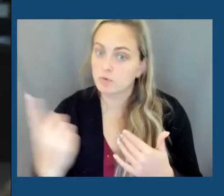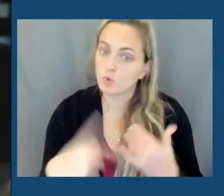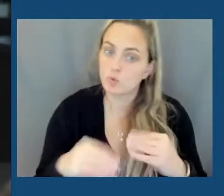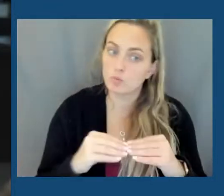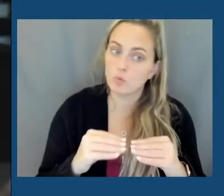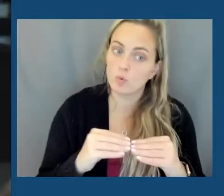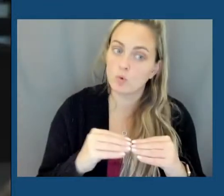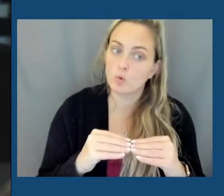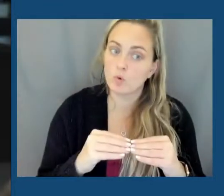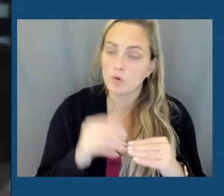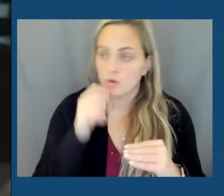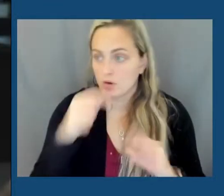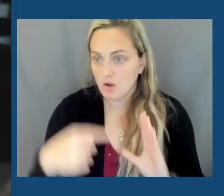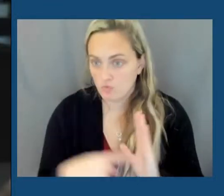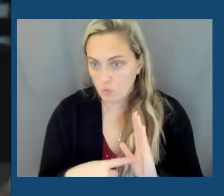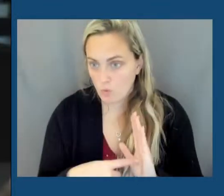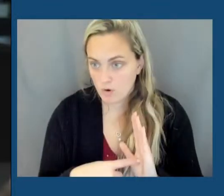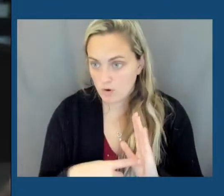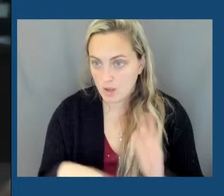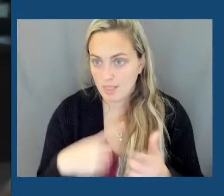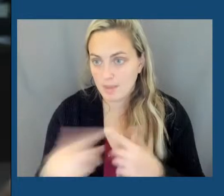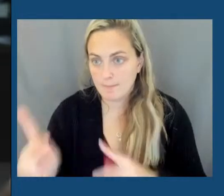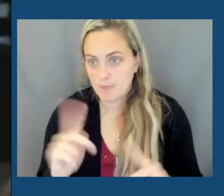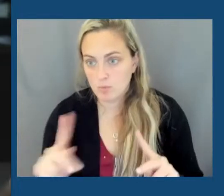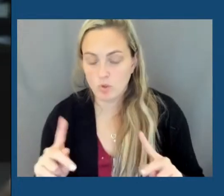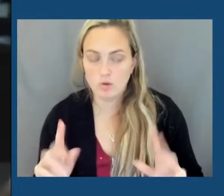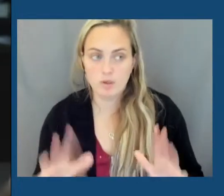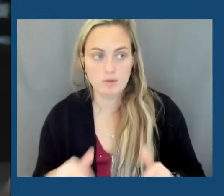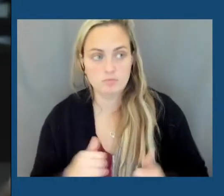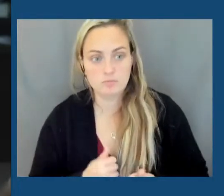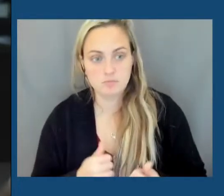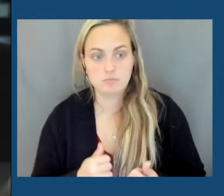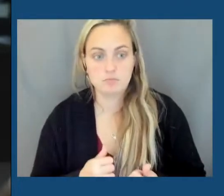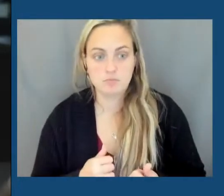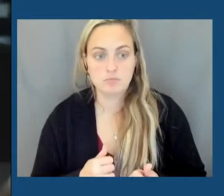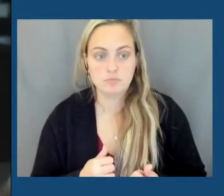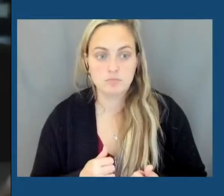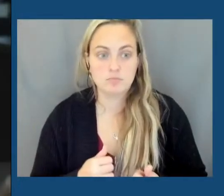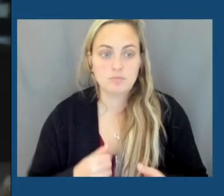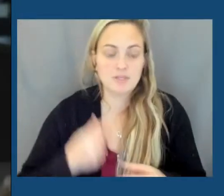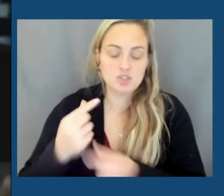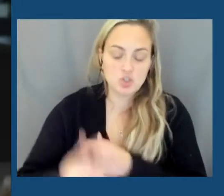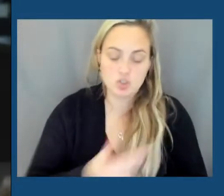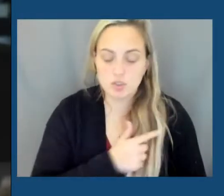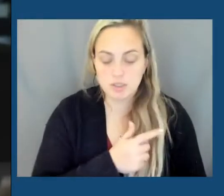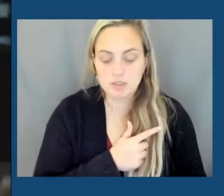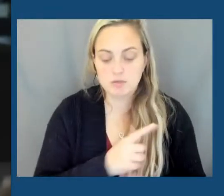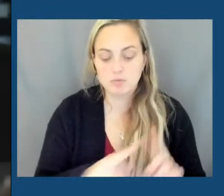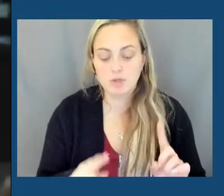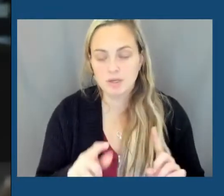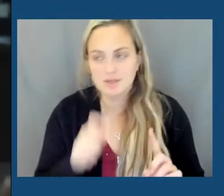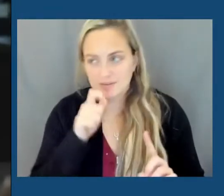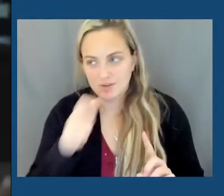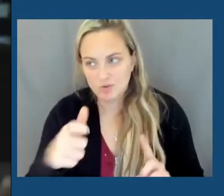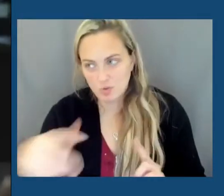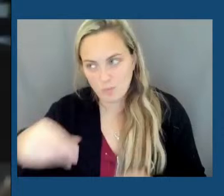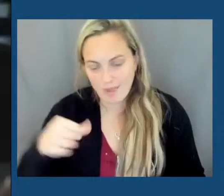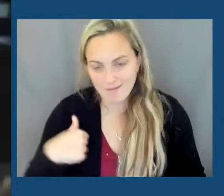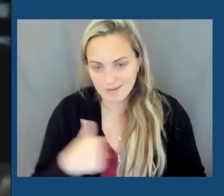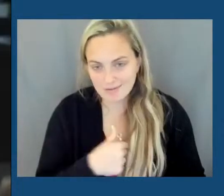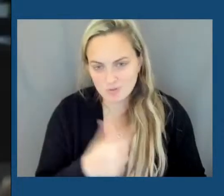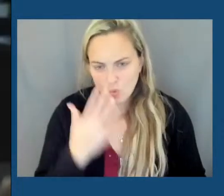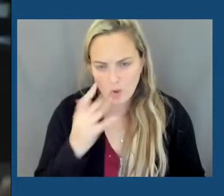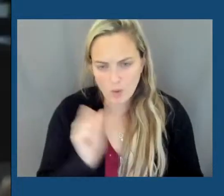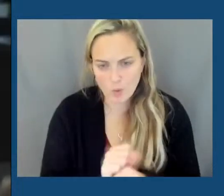you don't get reward for it, and then people act like this generation's lazy when they just don't get money. So why would they